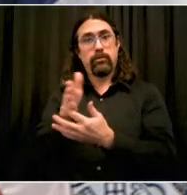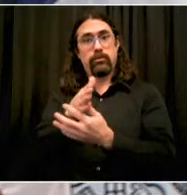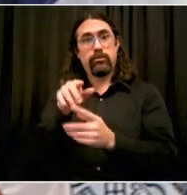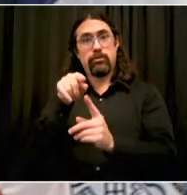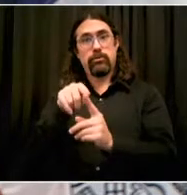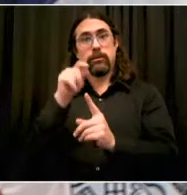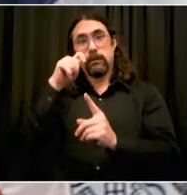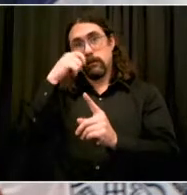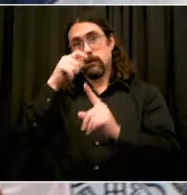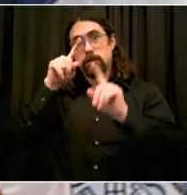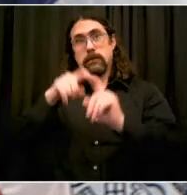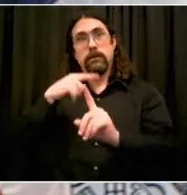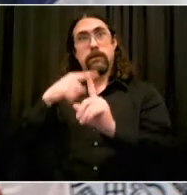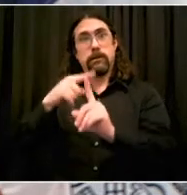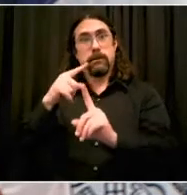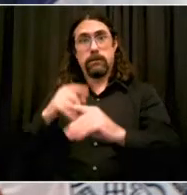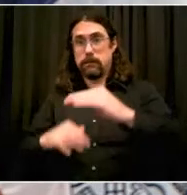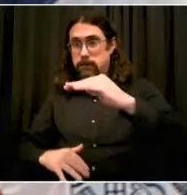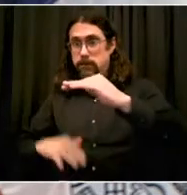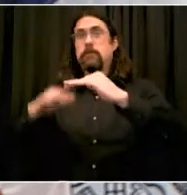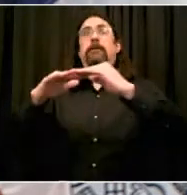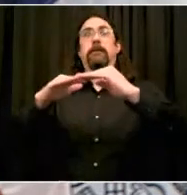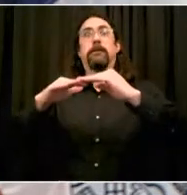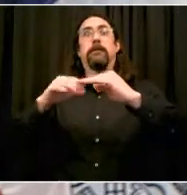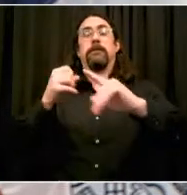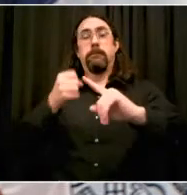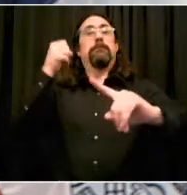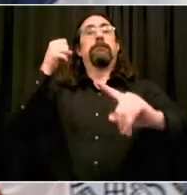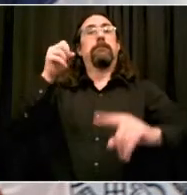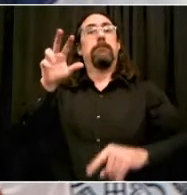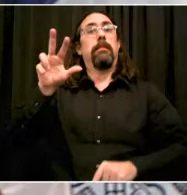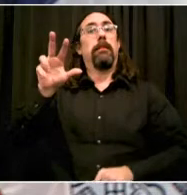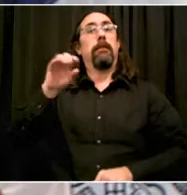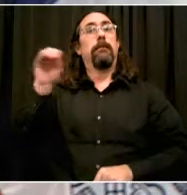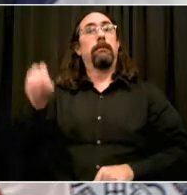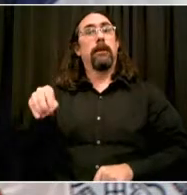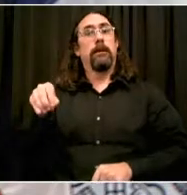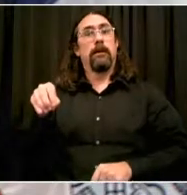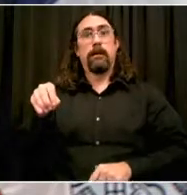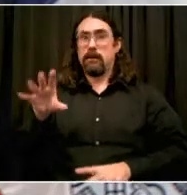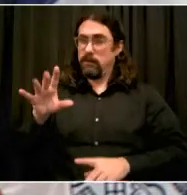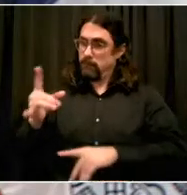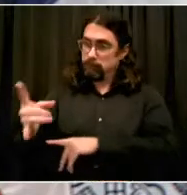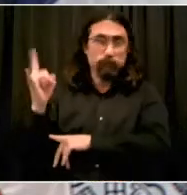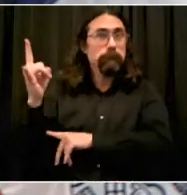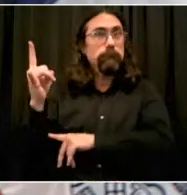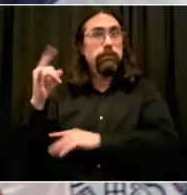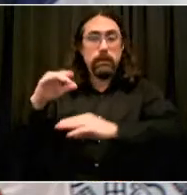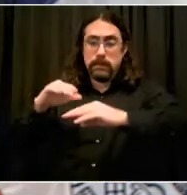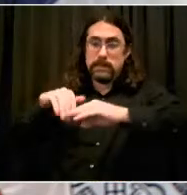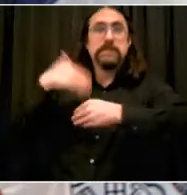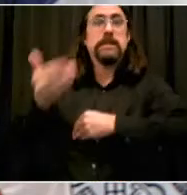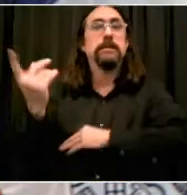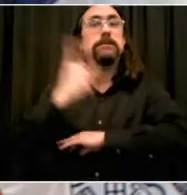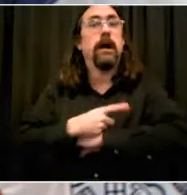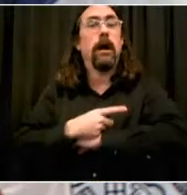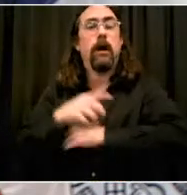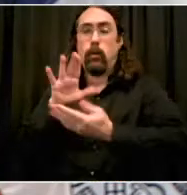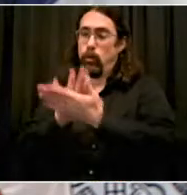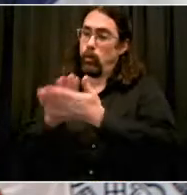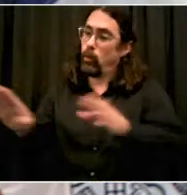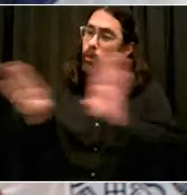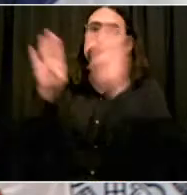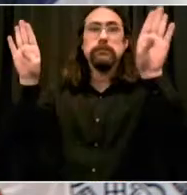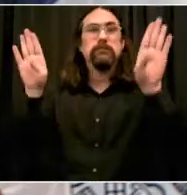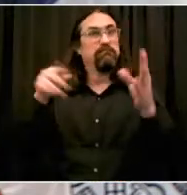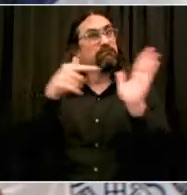that the question is direction. The question is, what is the basic approach you're trying to take? And clearly we have